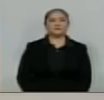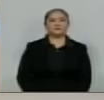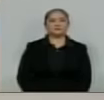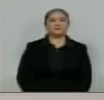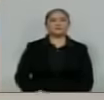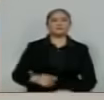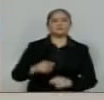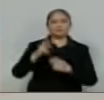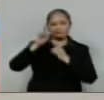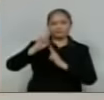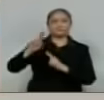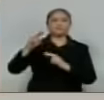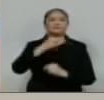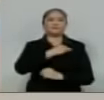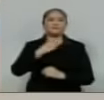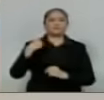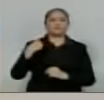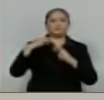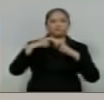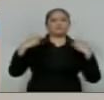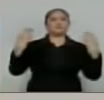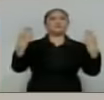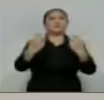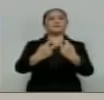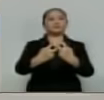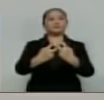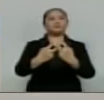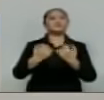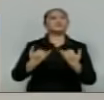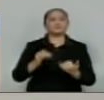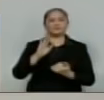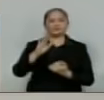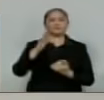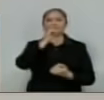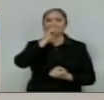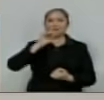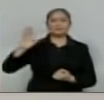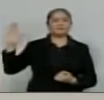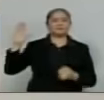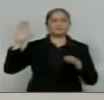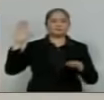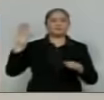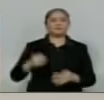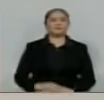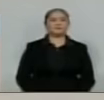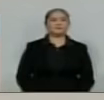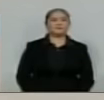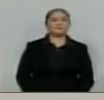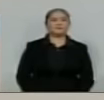To the honorable members of the cabinet, this is your pledge of oath.